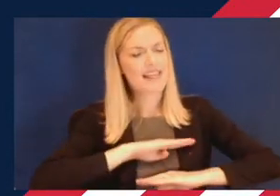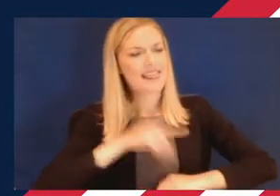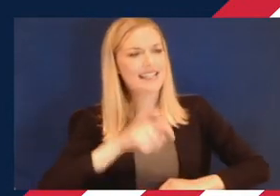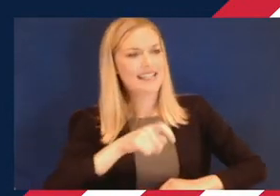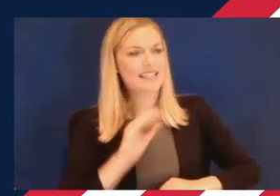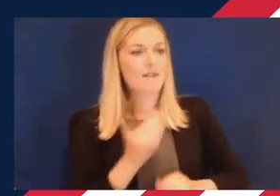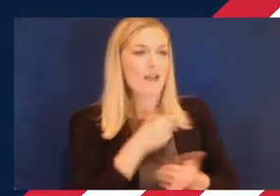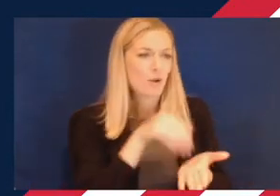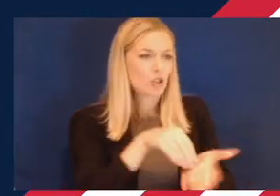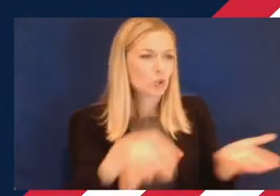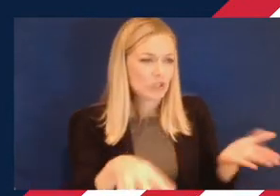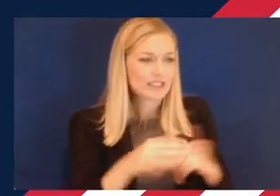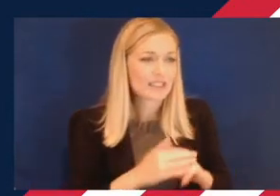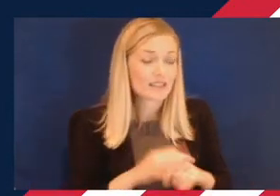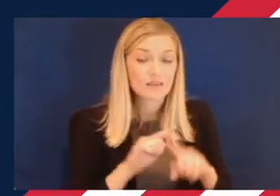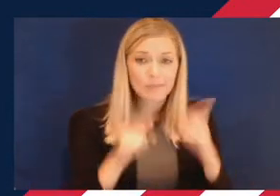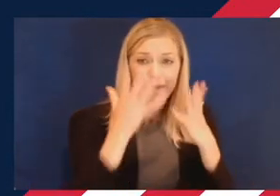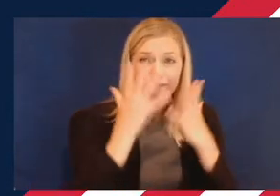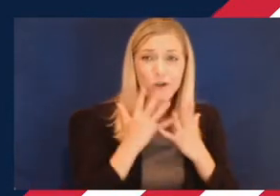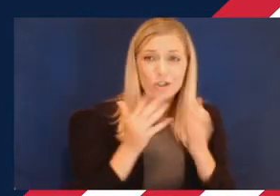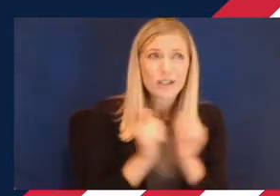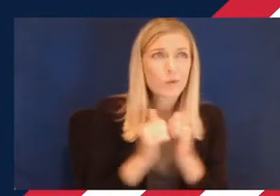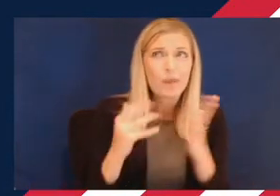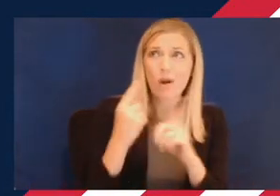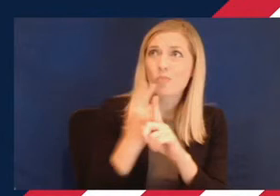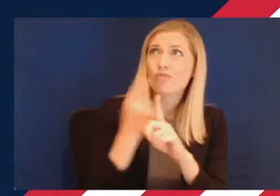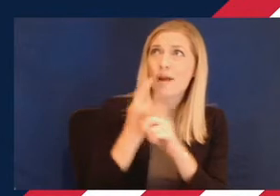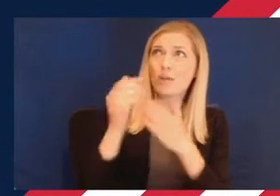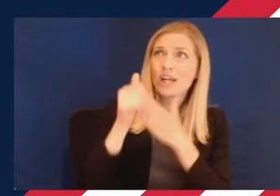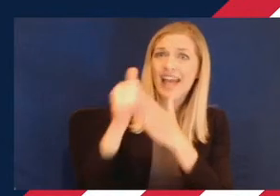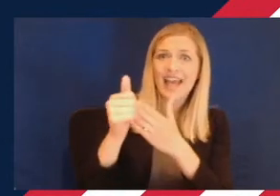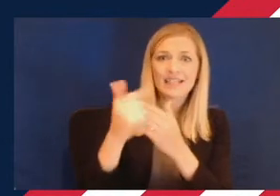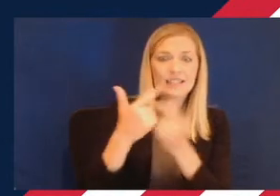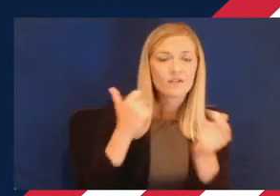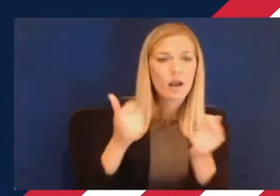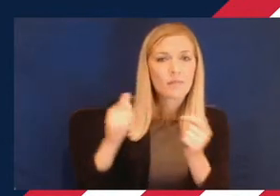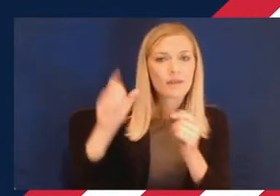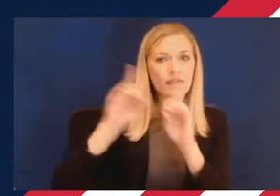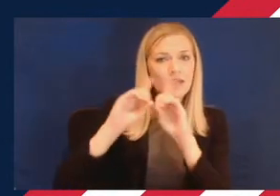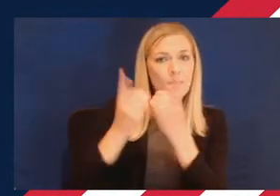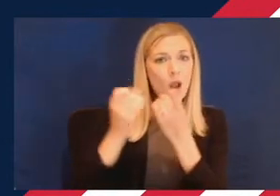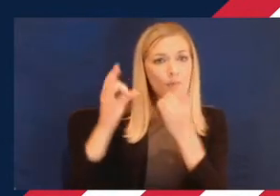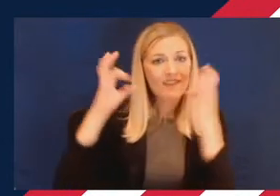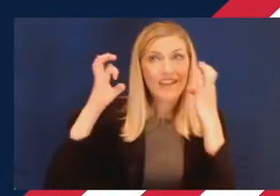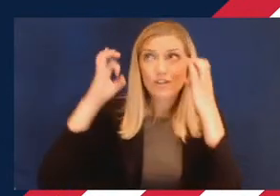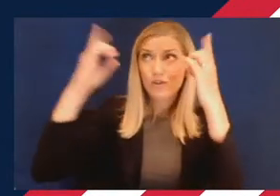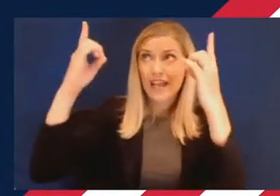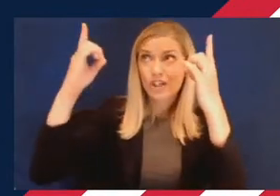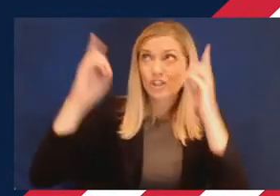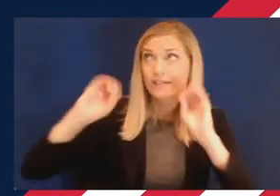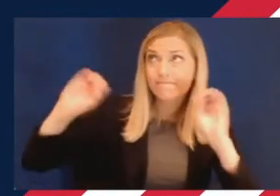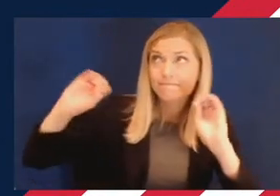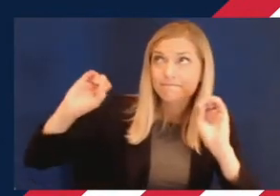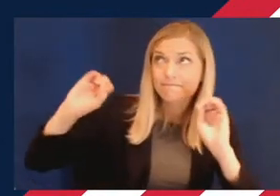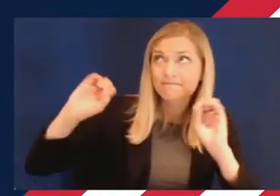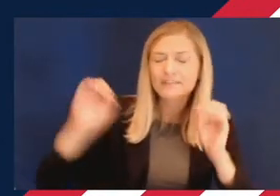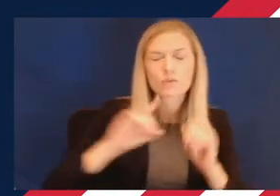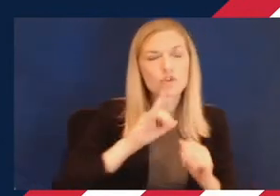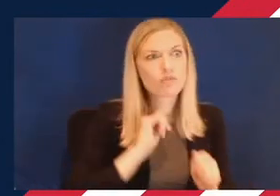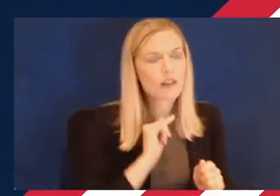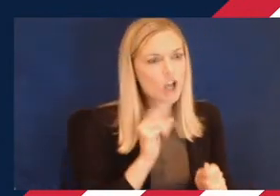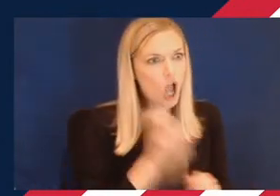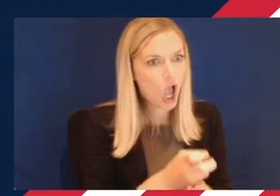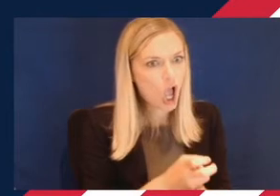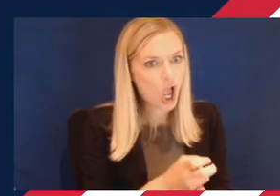the proper guidance from the Department of Education, it was really hard for us. I think Trung spoke to this when